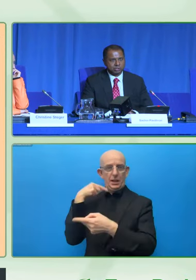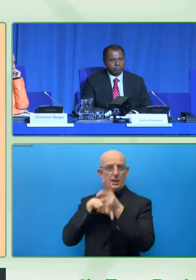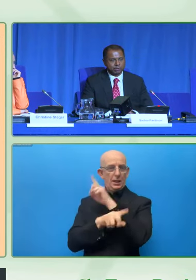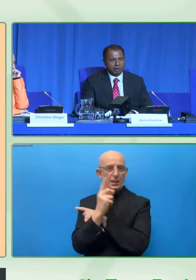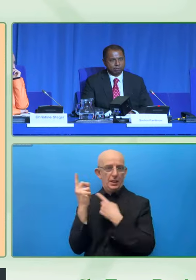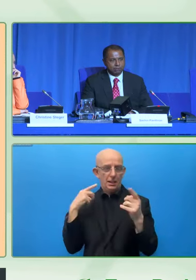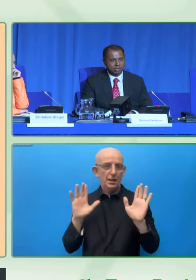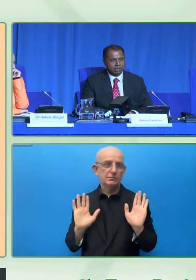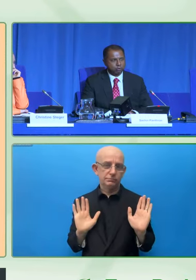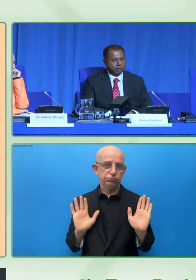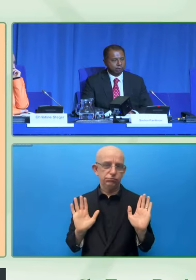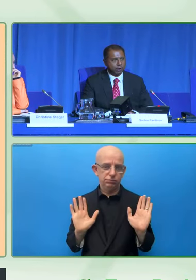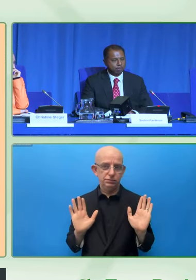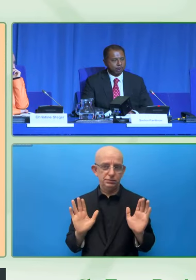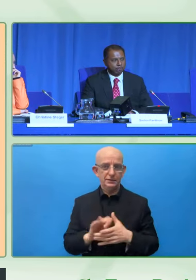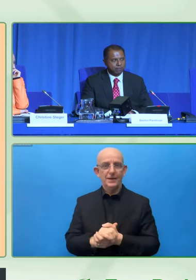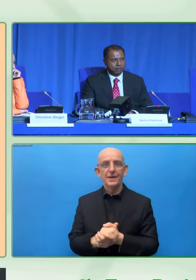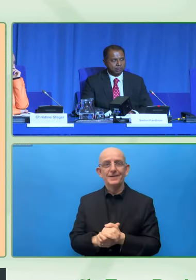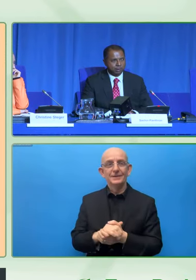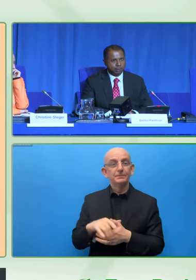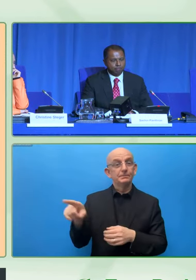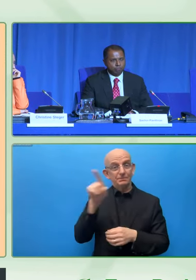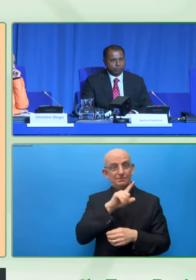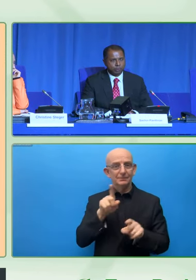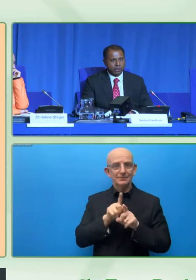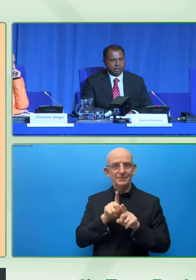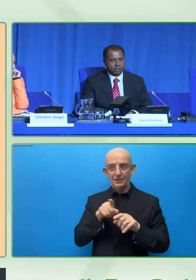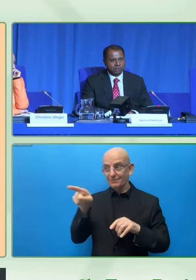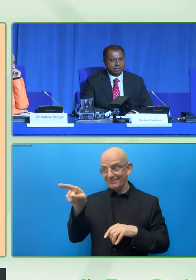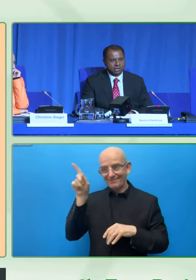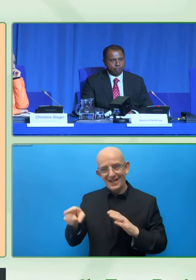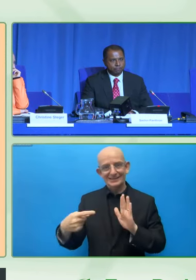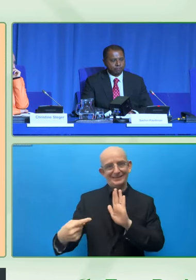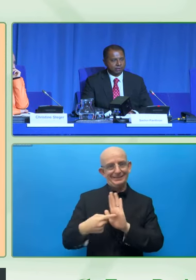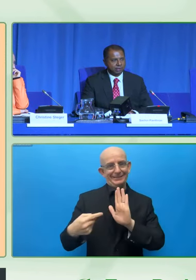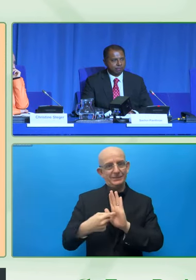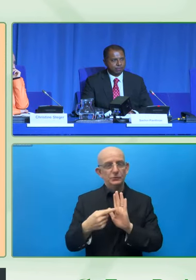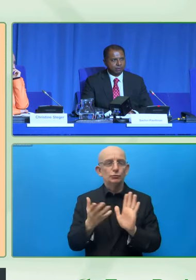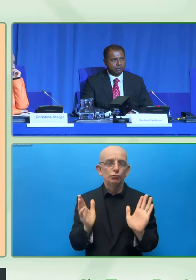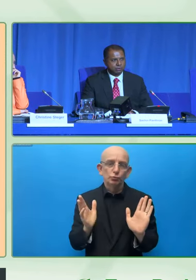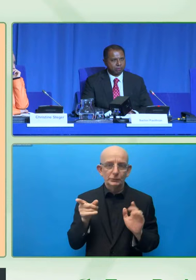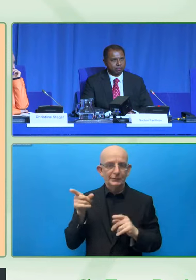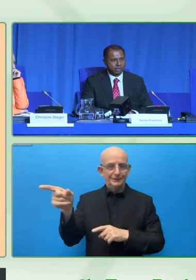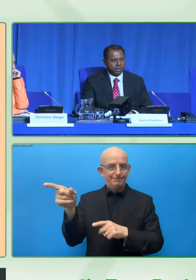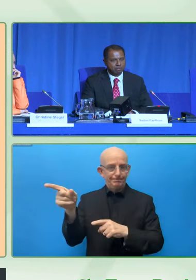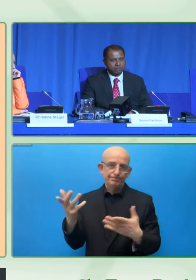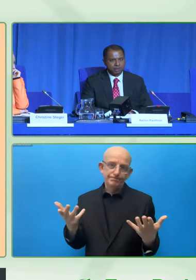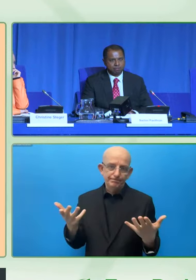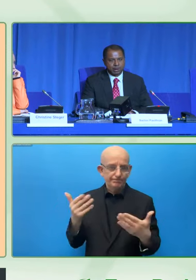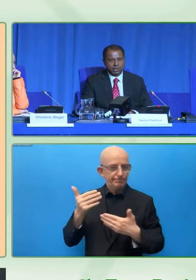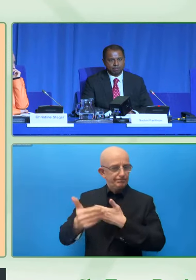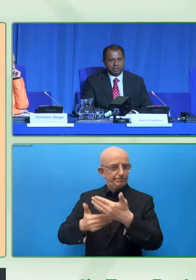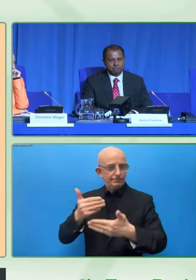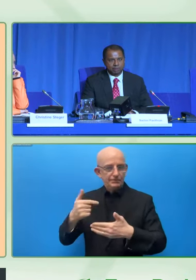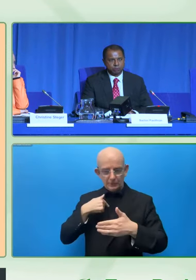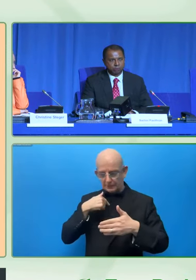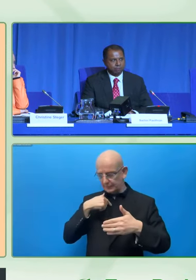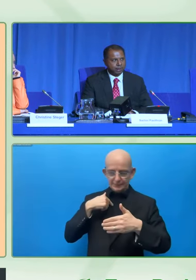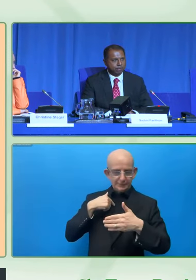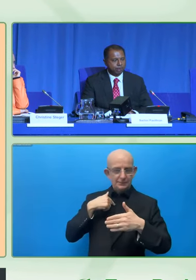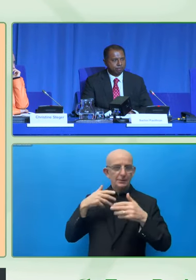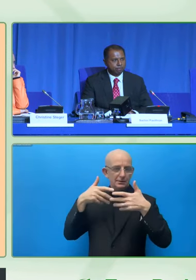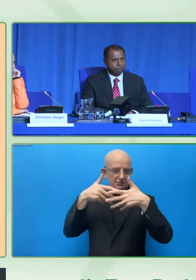now structured. We have a 25-member board and a staff of 30 people. So we're not big by any means, but